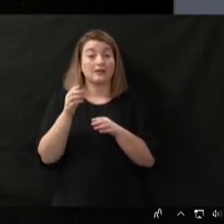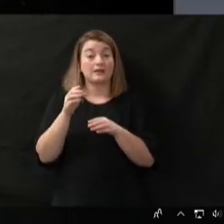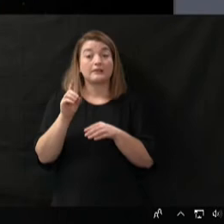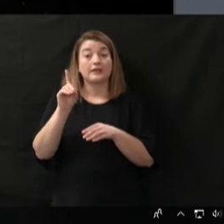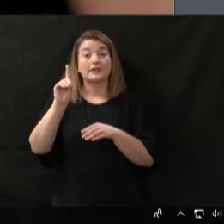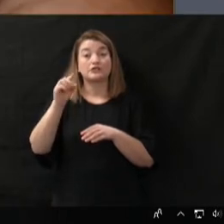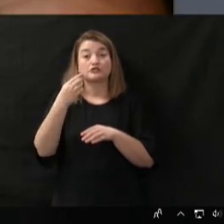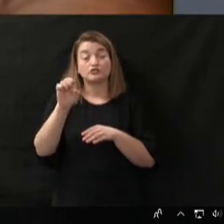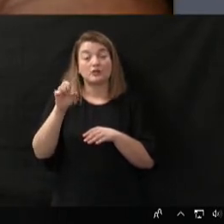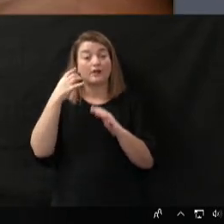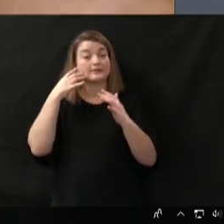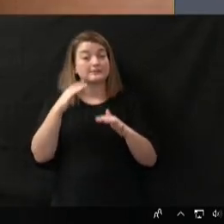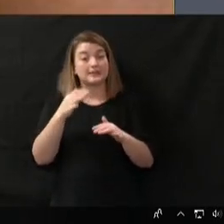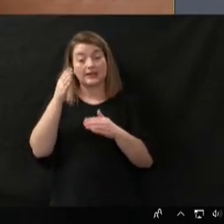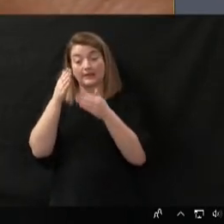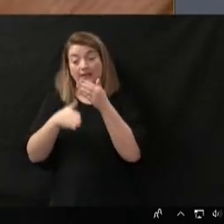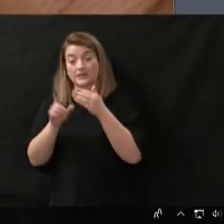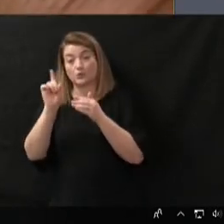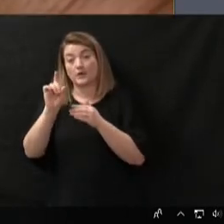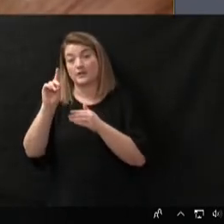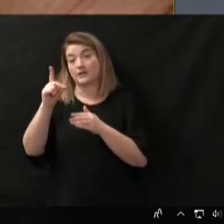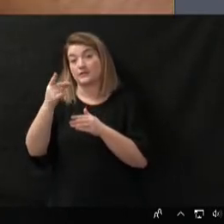is found.